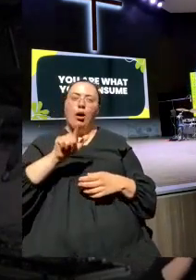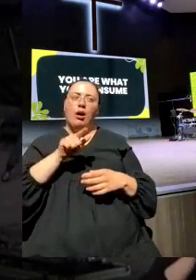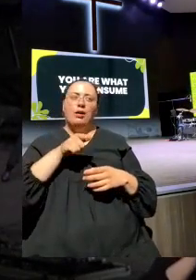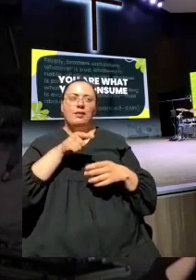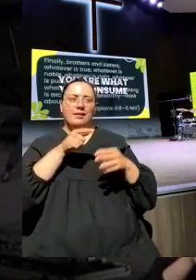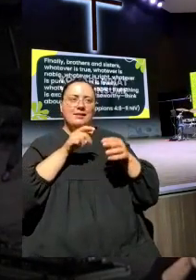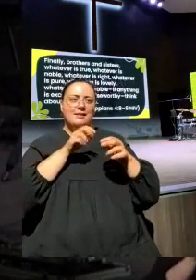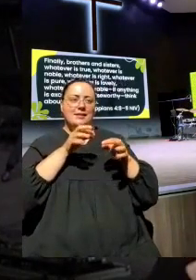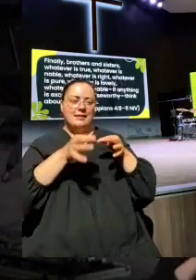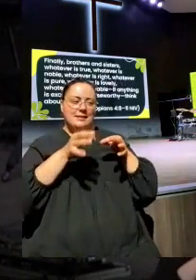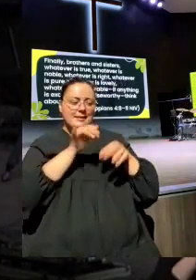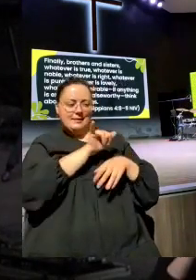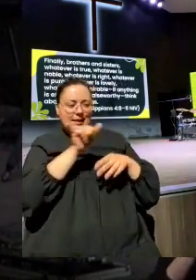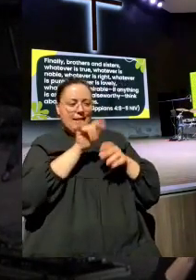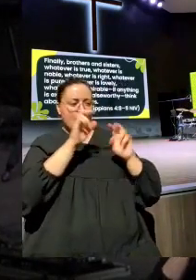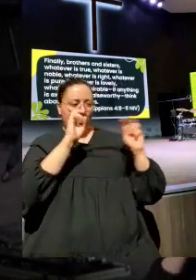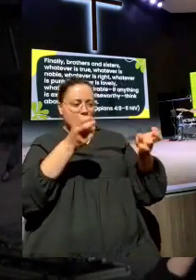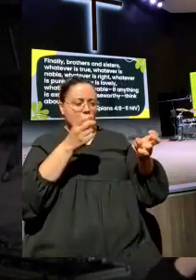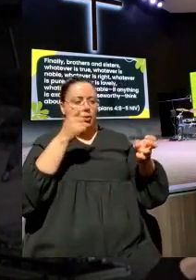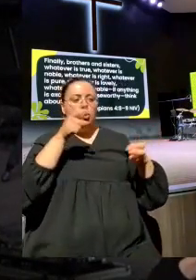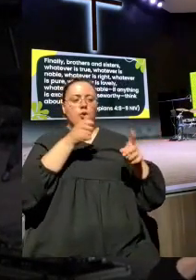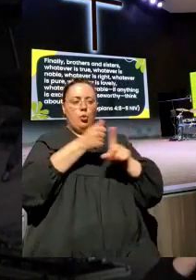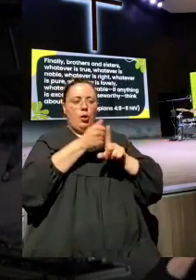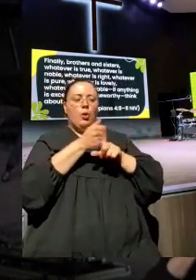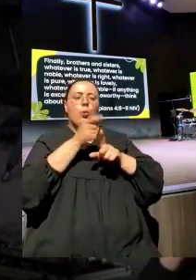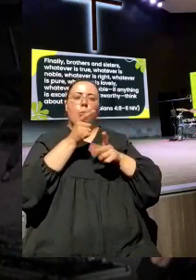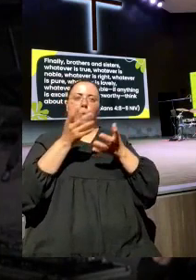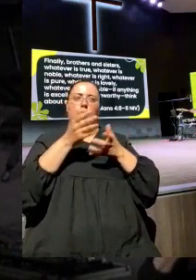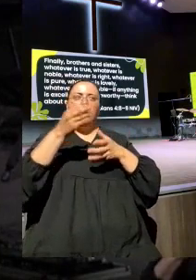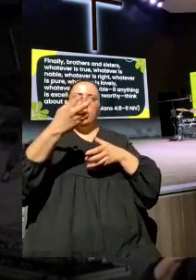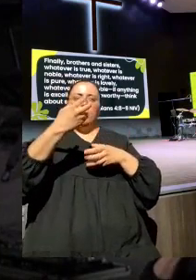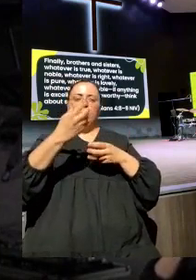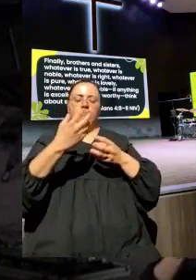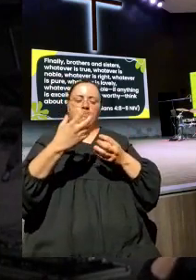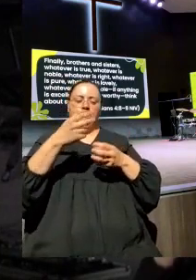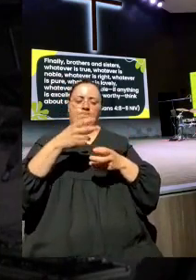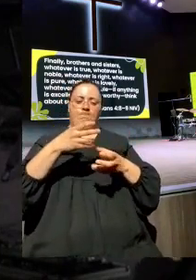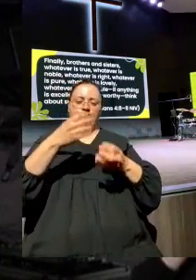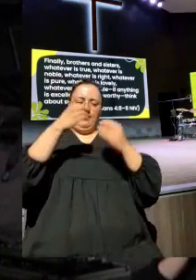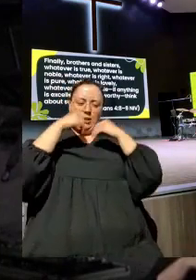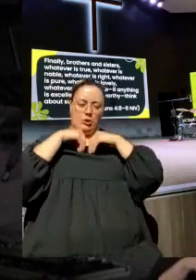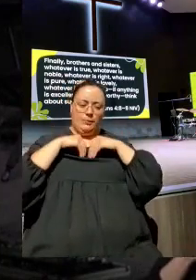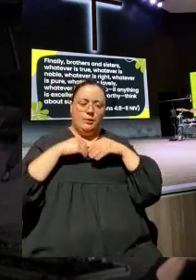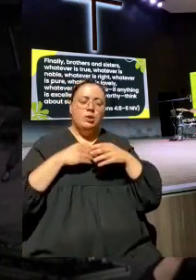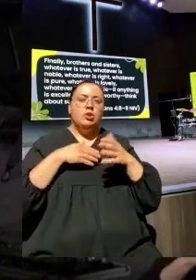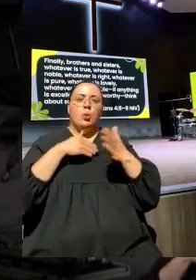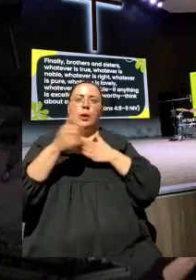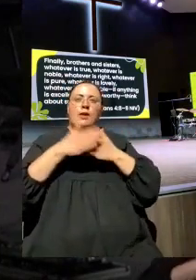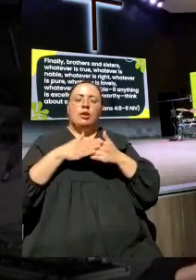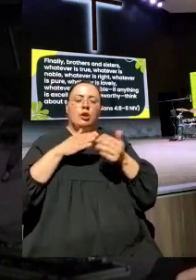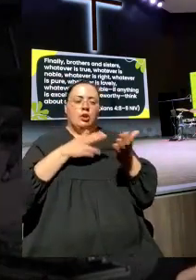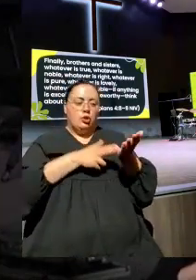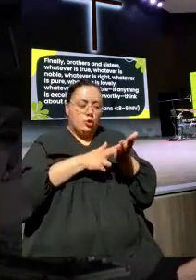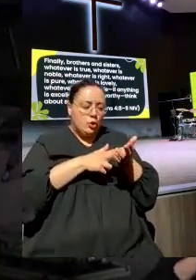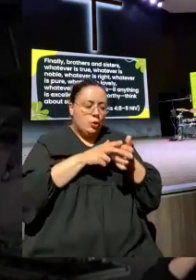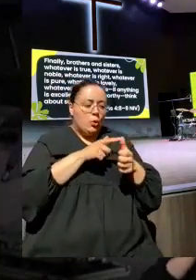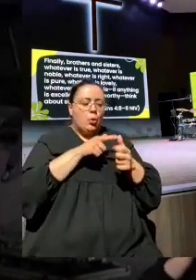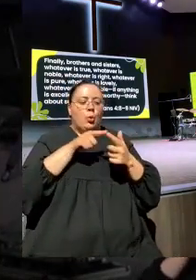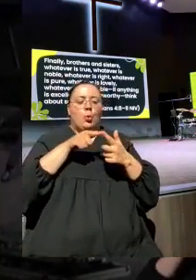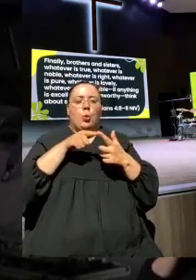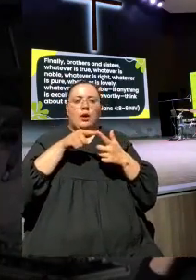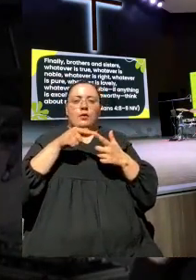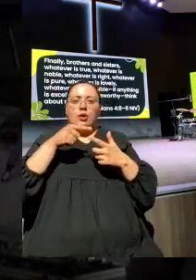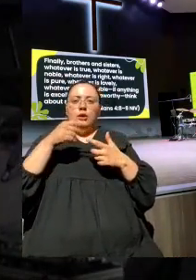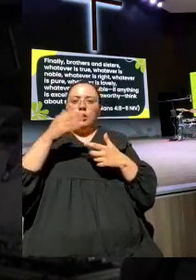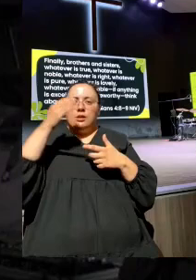He starts off by saying this. Finally, brothers and sisters, whatever is true, whatever is noble, whatever is right, whatever is pure, whatever is lovely,